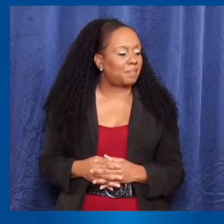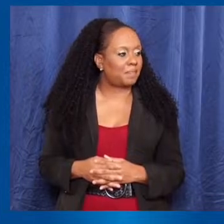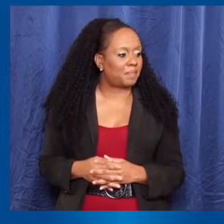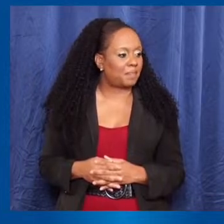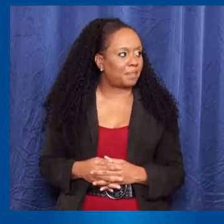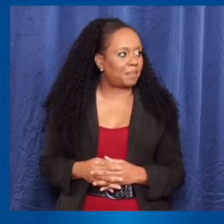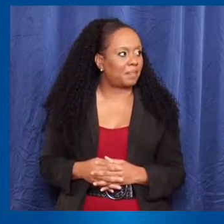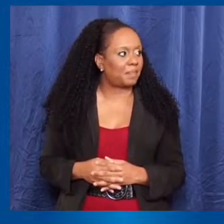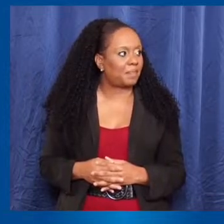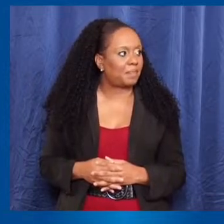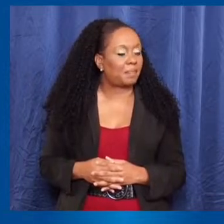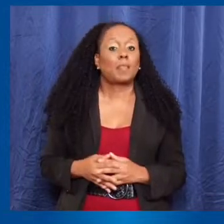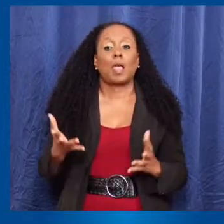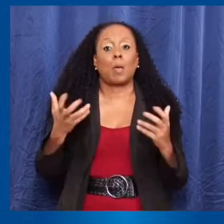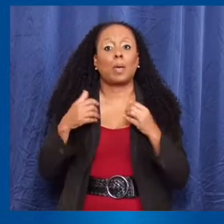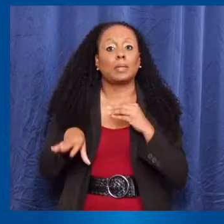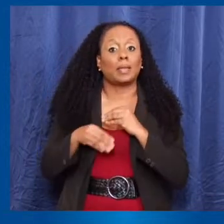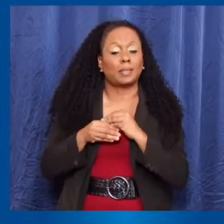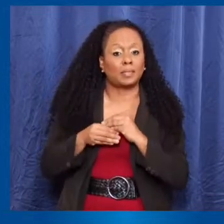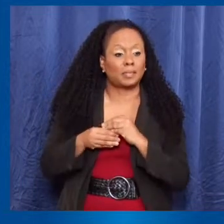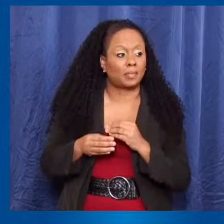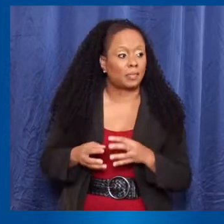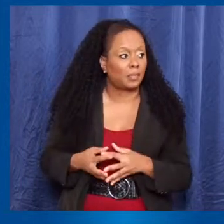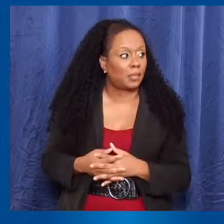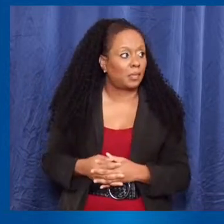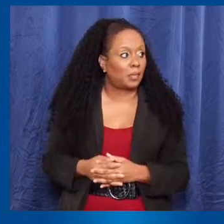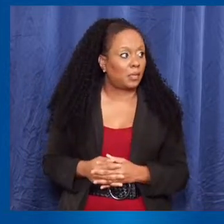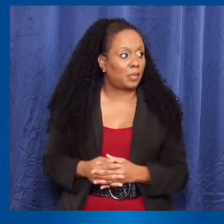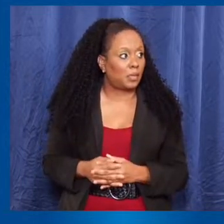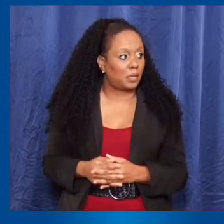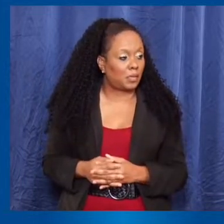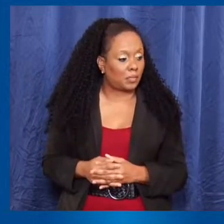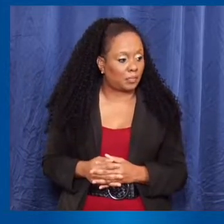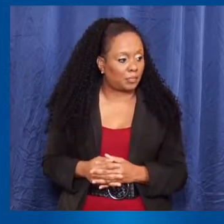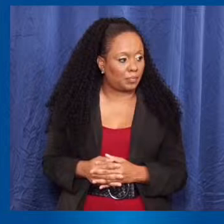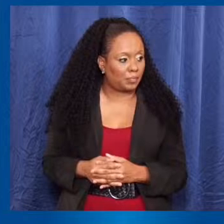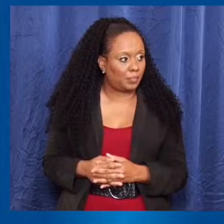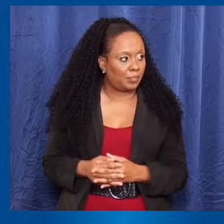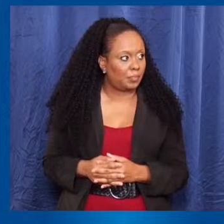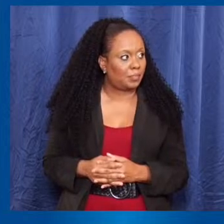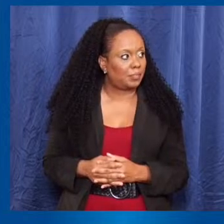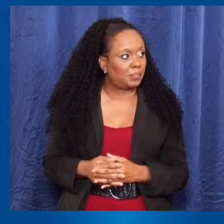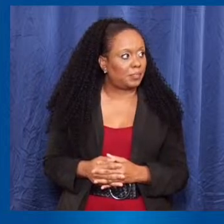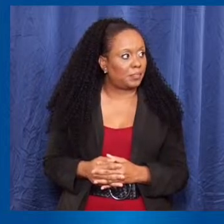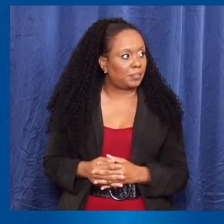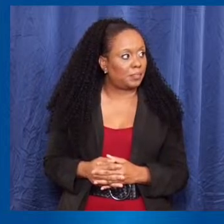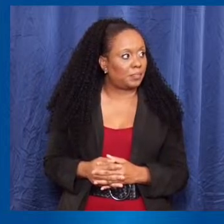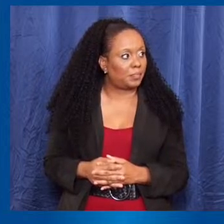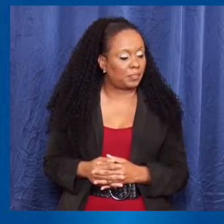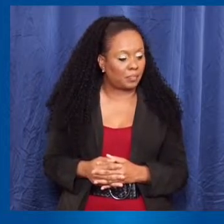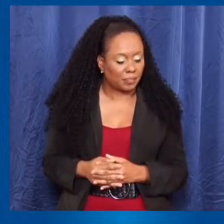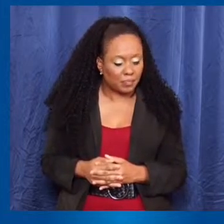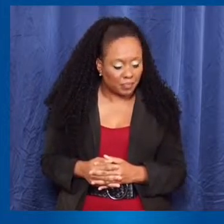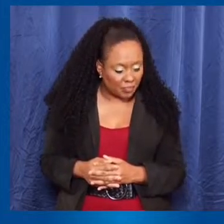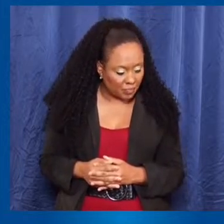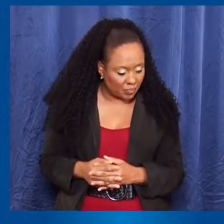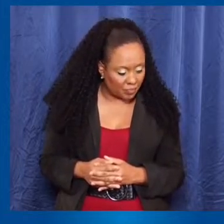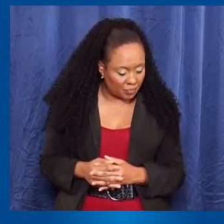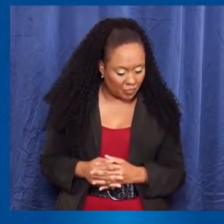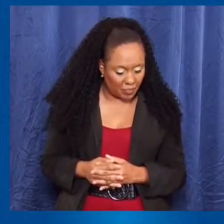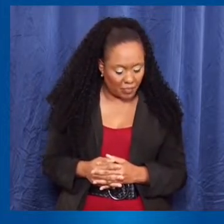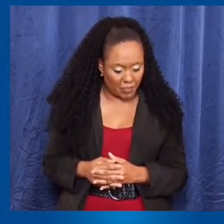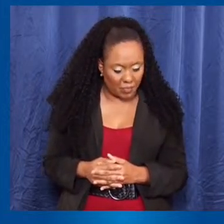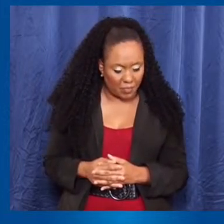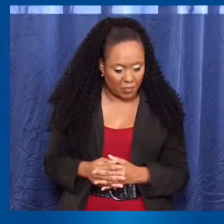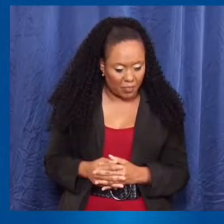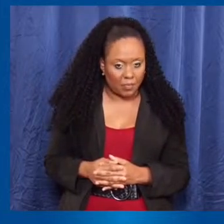I'd like just to add something. You asked the Prime Minister, I think, if we can trust. I think the most important